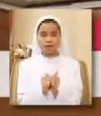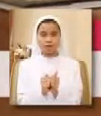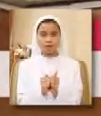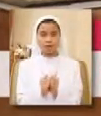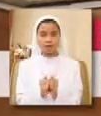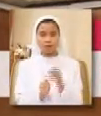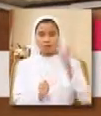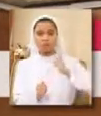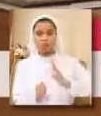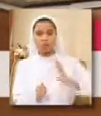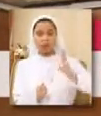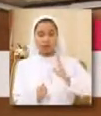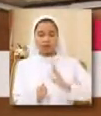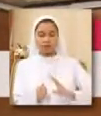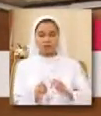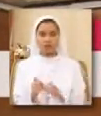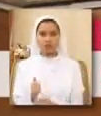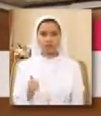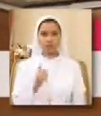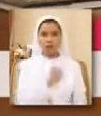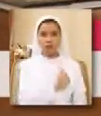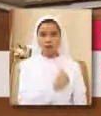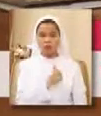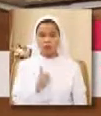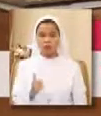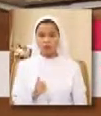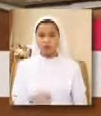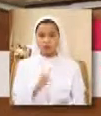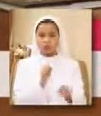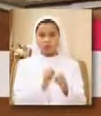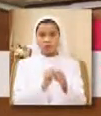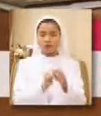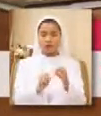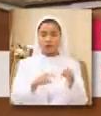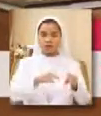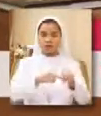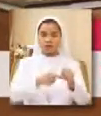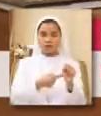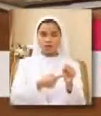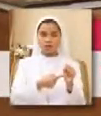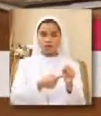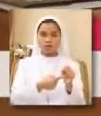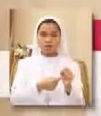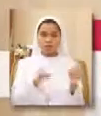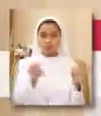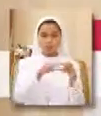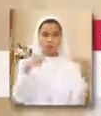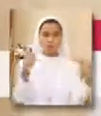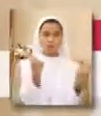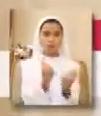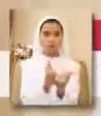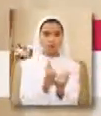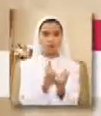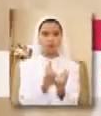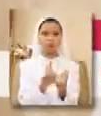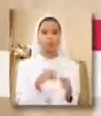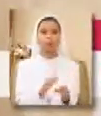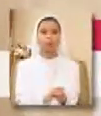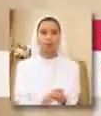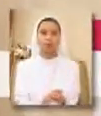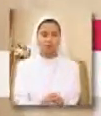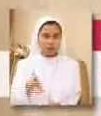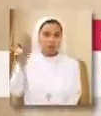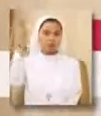of the brothers, Brothers of the Poor. So we started our own group, as I told Bishop when he first came, that we were